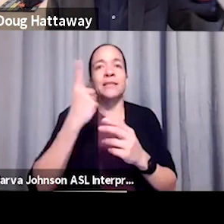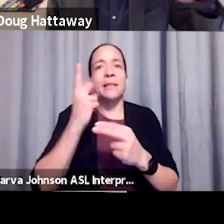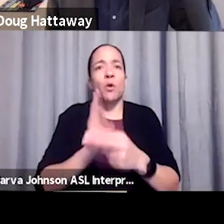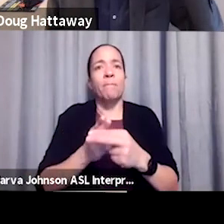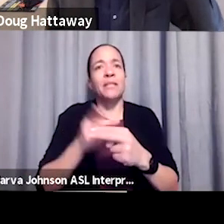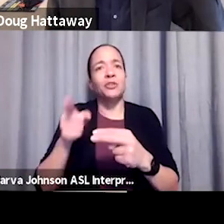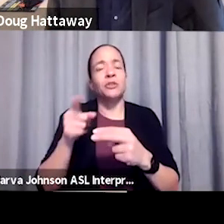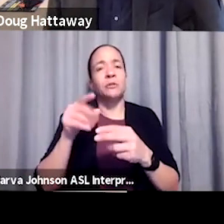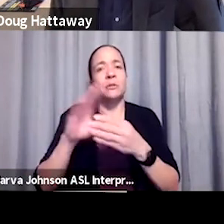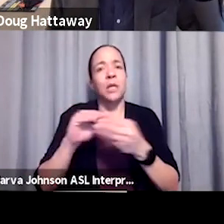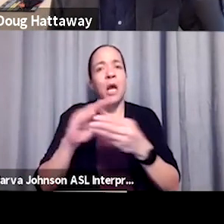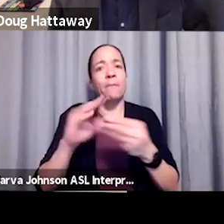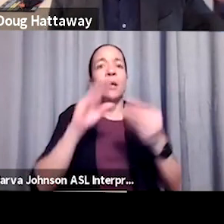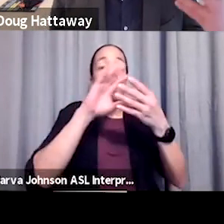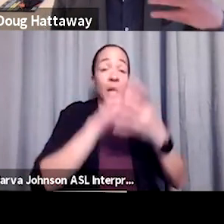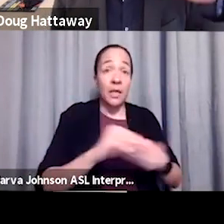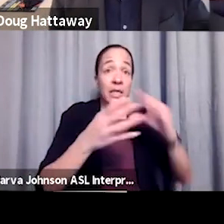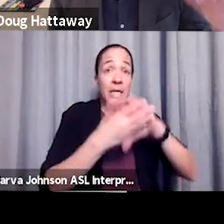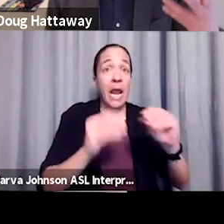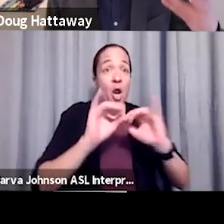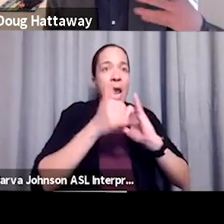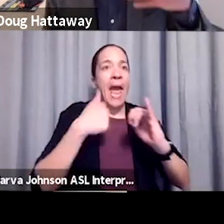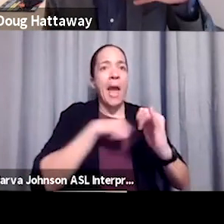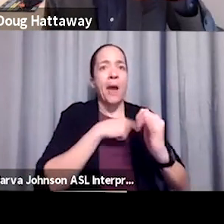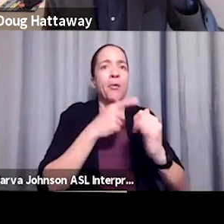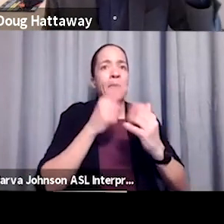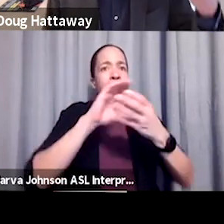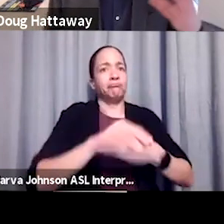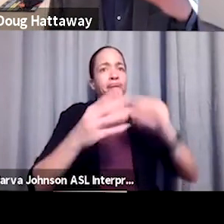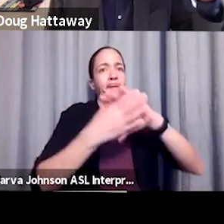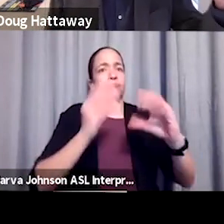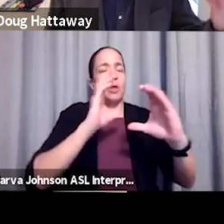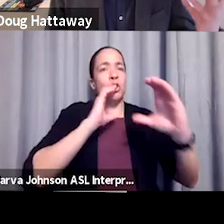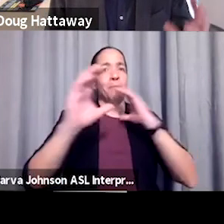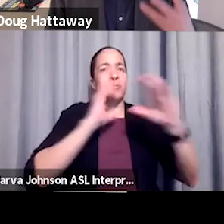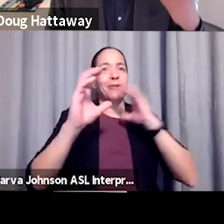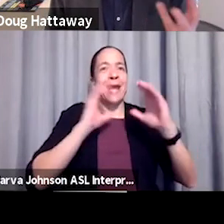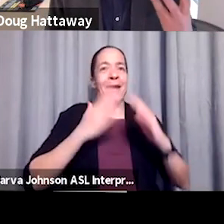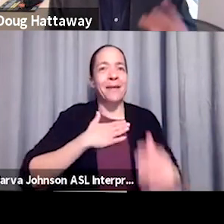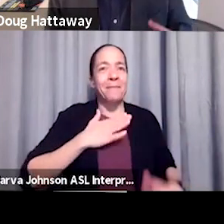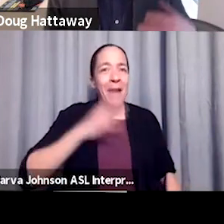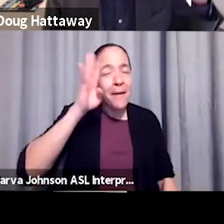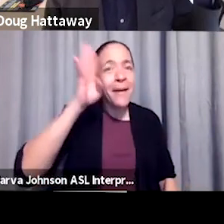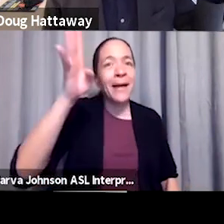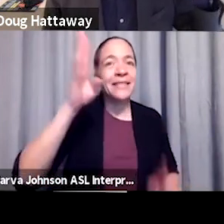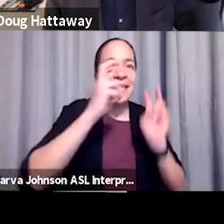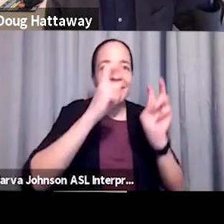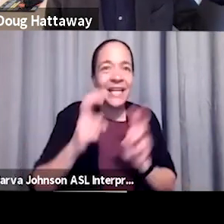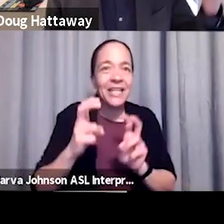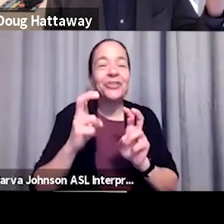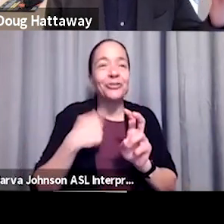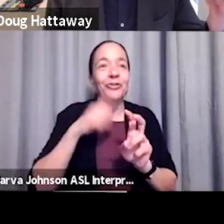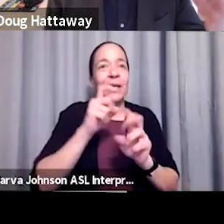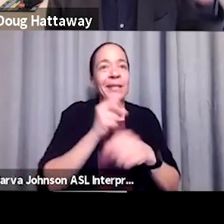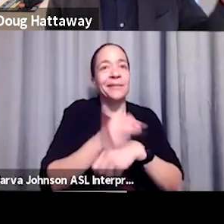narrative is about the way we talk about and communicate about big ideas and issues that we need to contend with. But it's